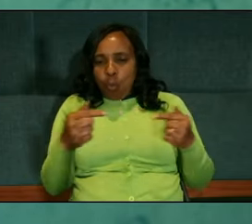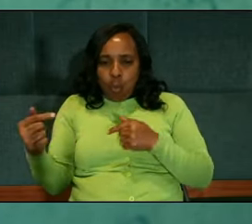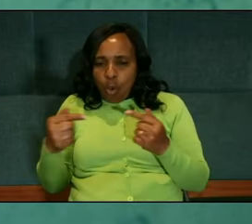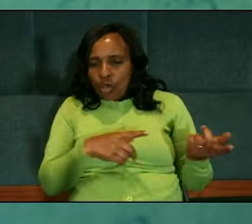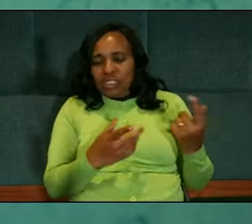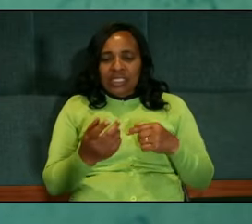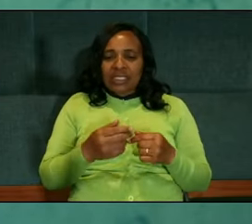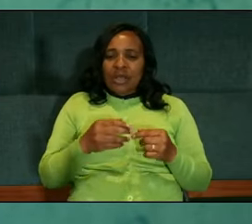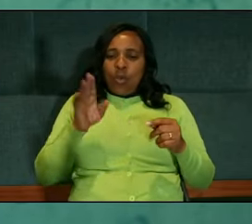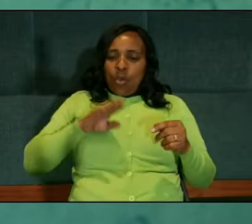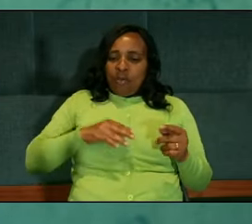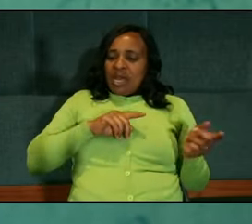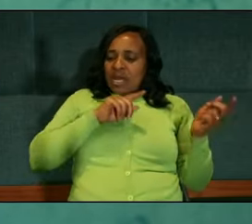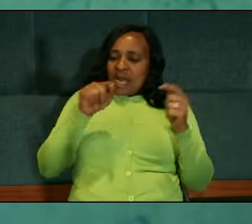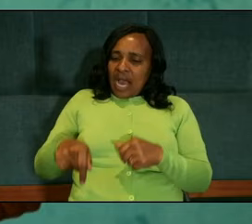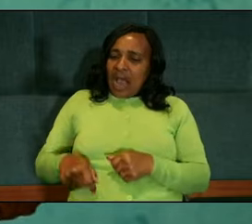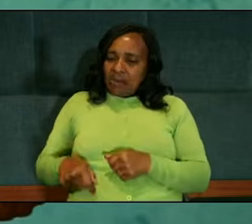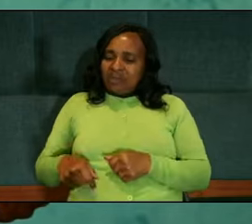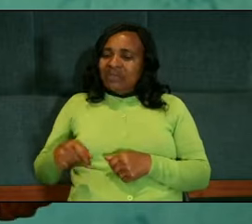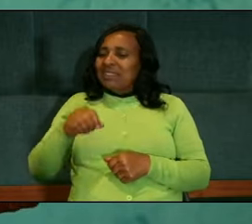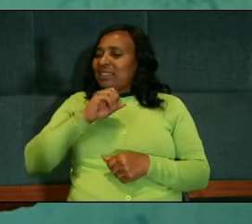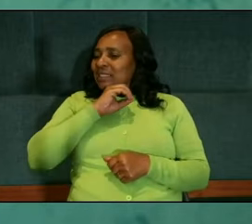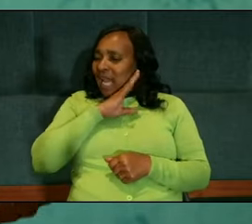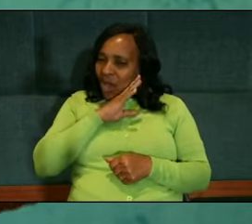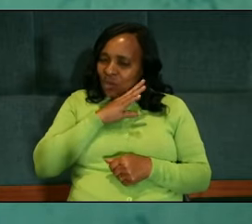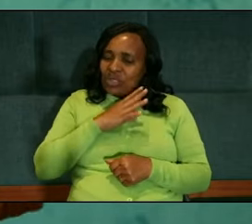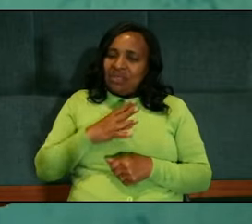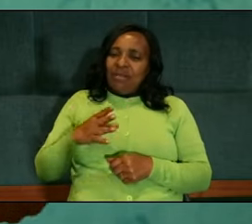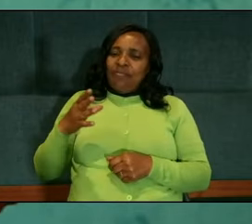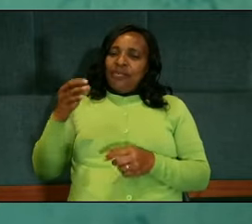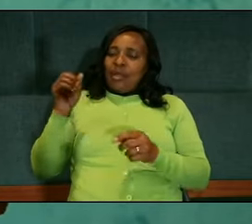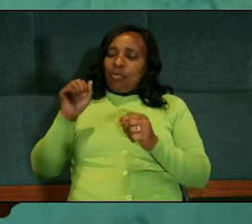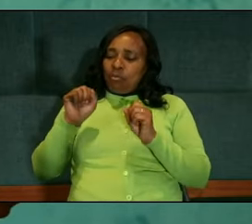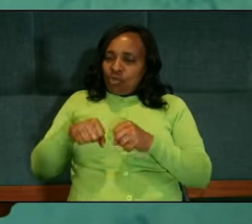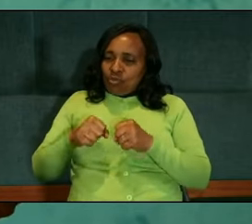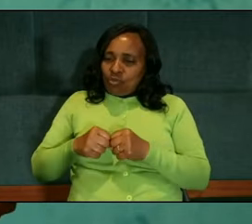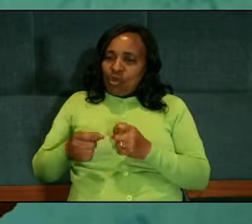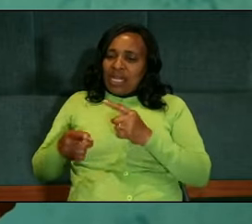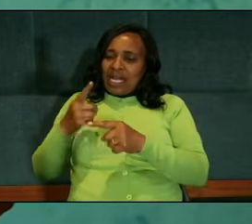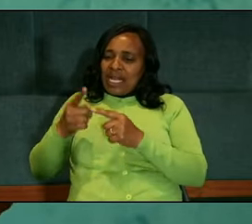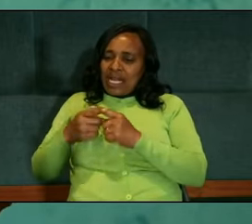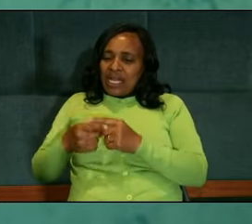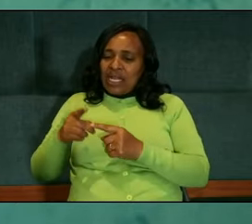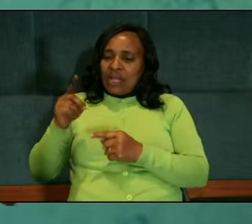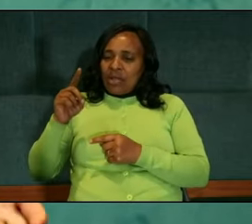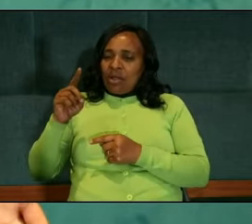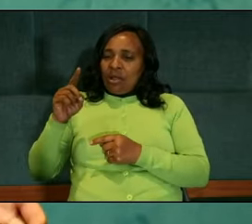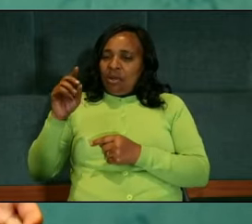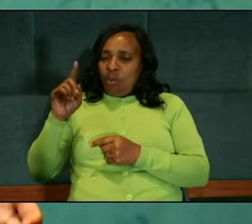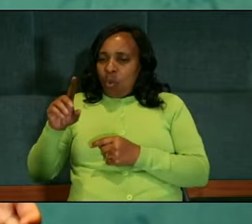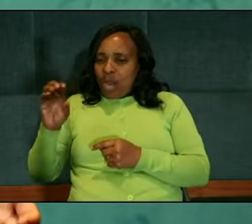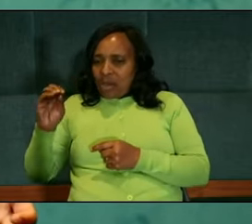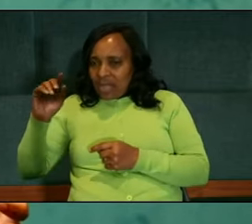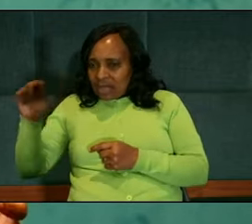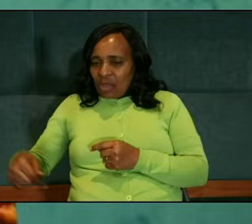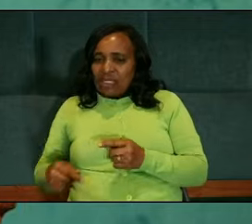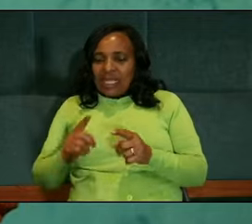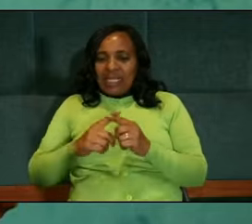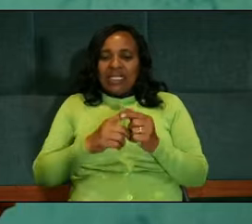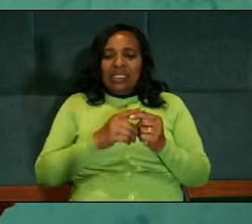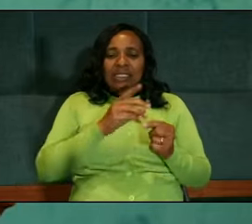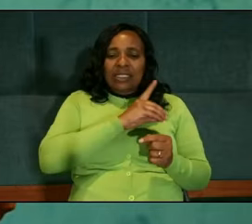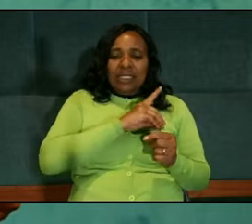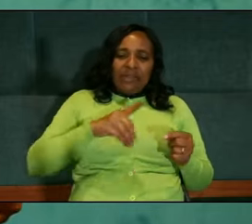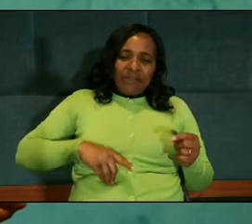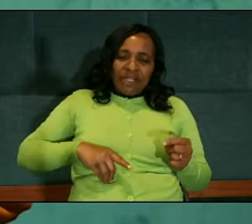shout that Saul has slain thousands and David his 10,000s. So they were clearly making a comparison. And in a way, you can see this is